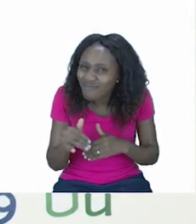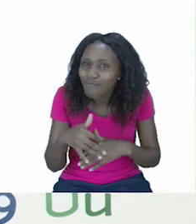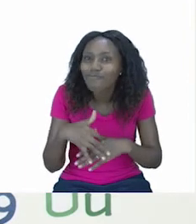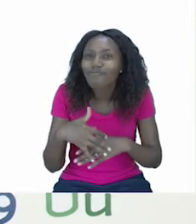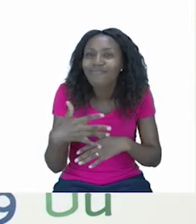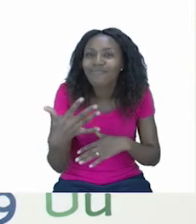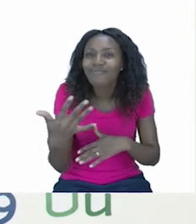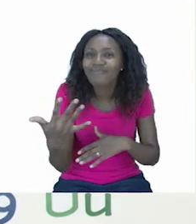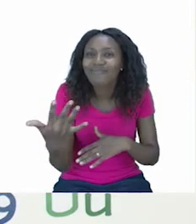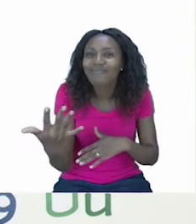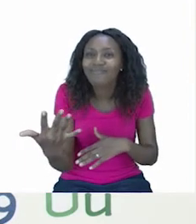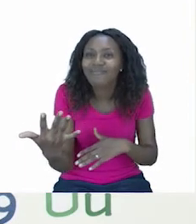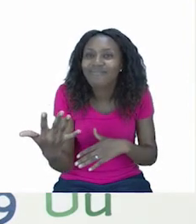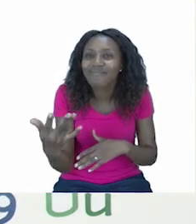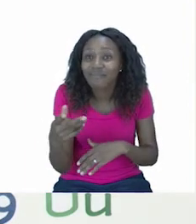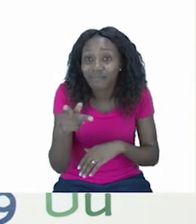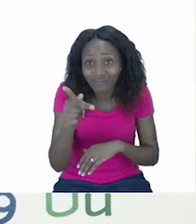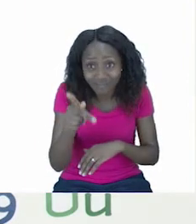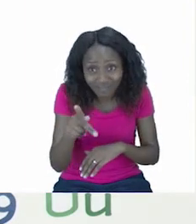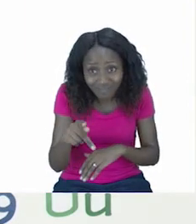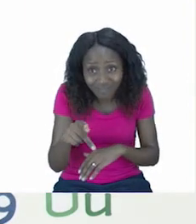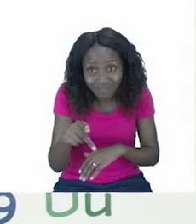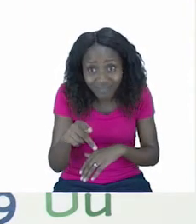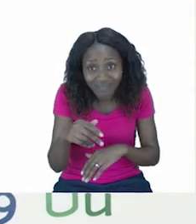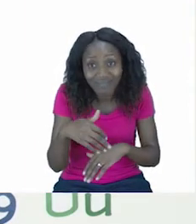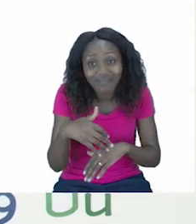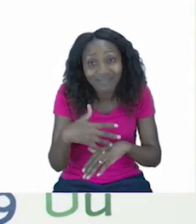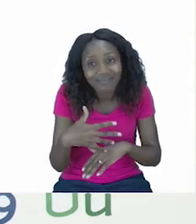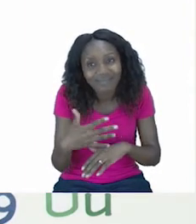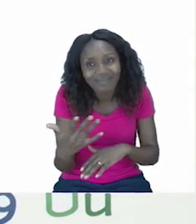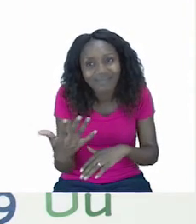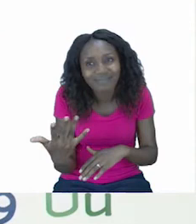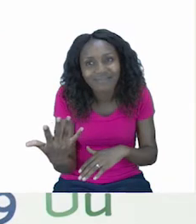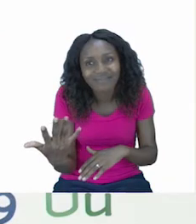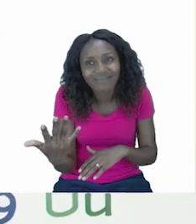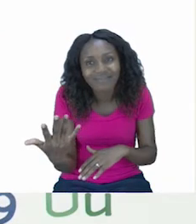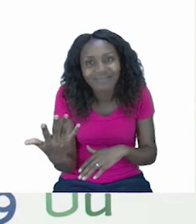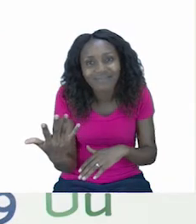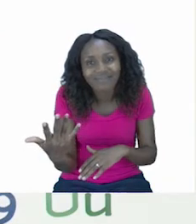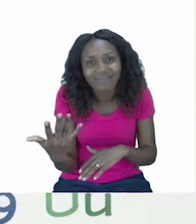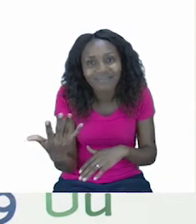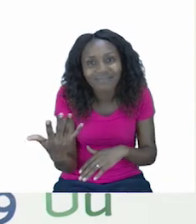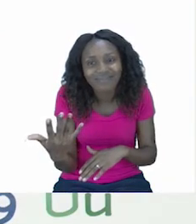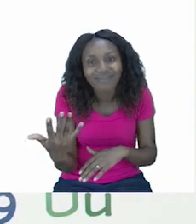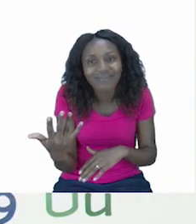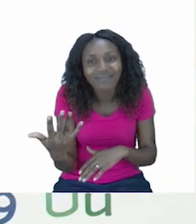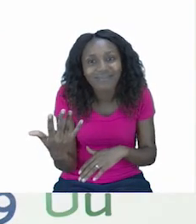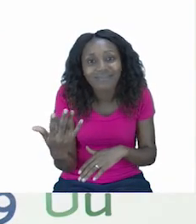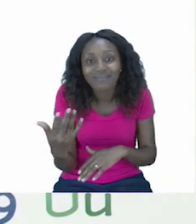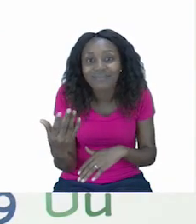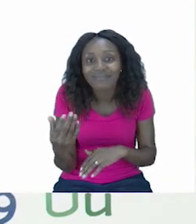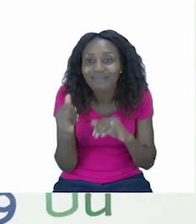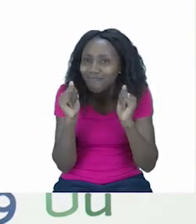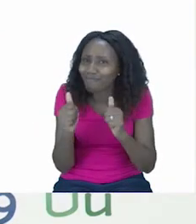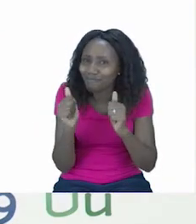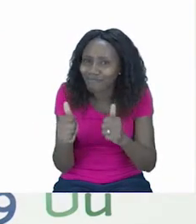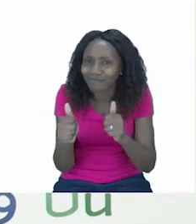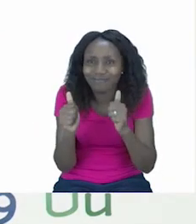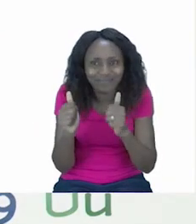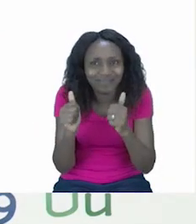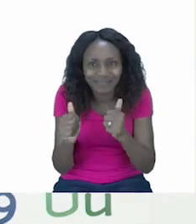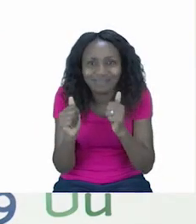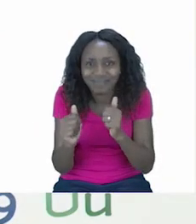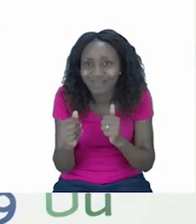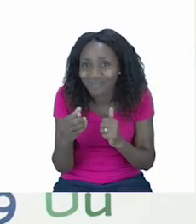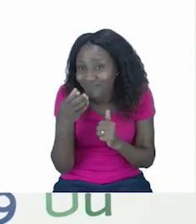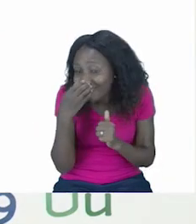Friday. Everyone, let's say Friday. Good job.